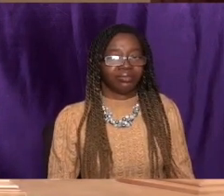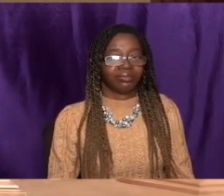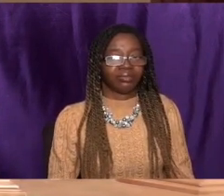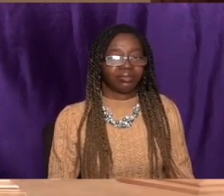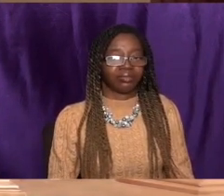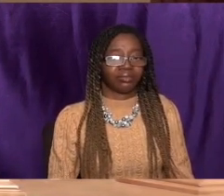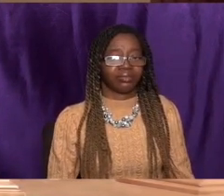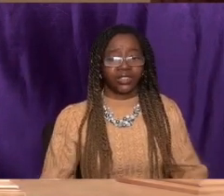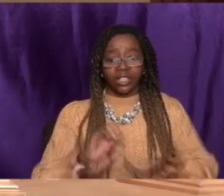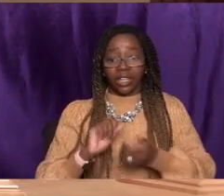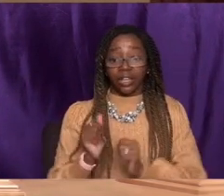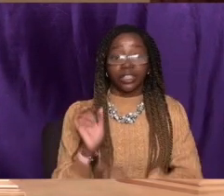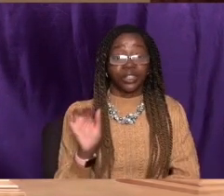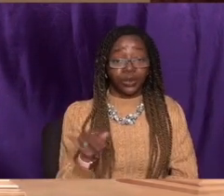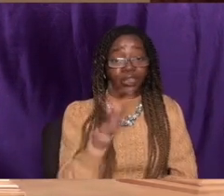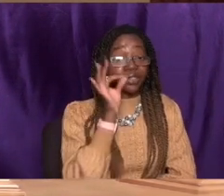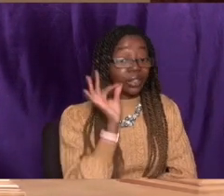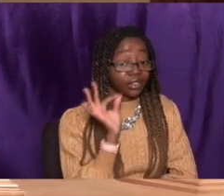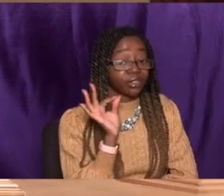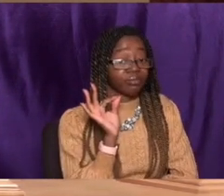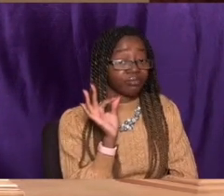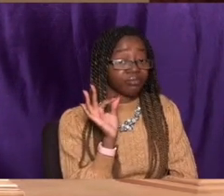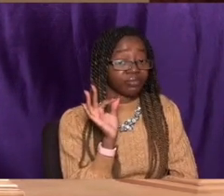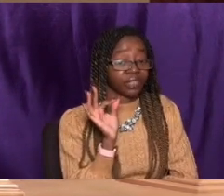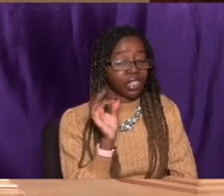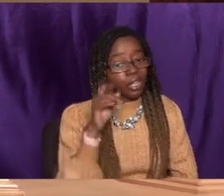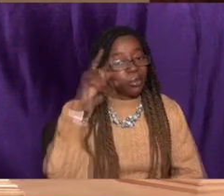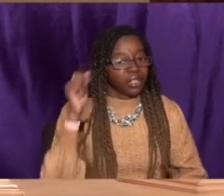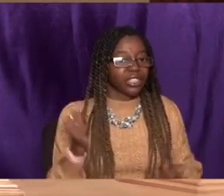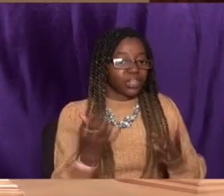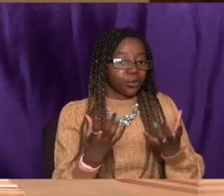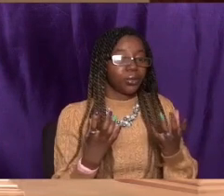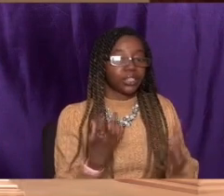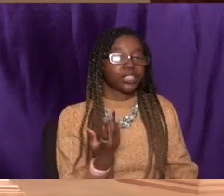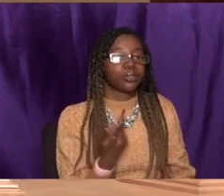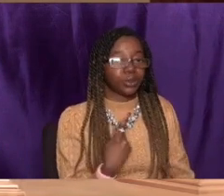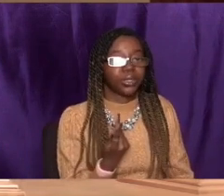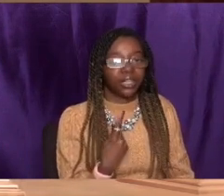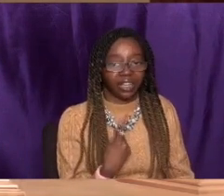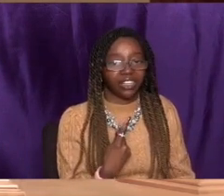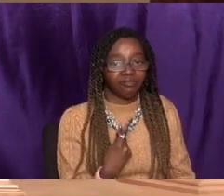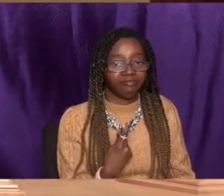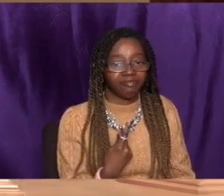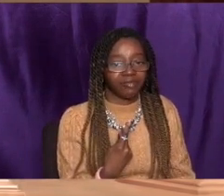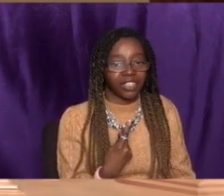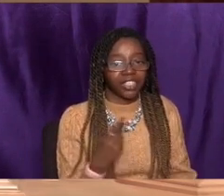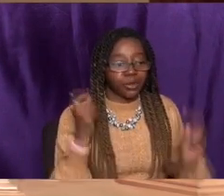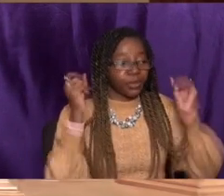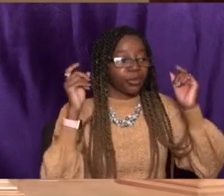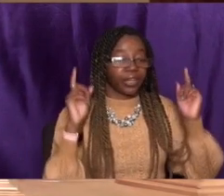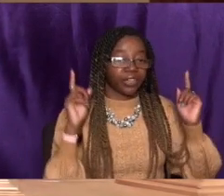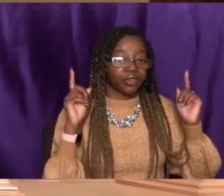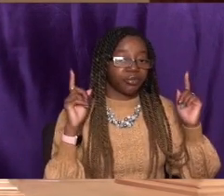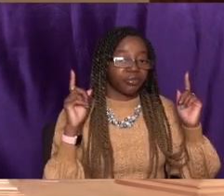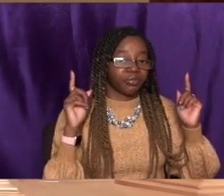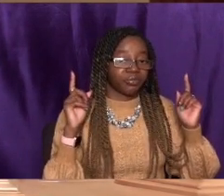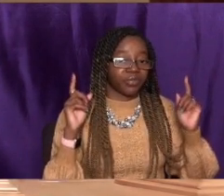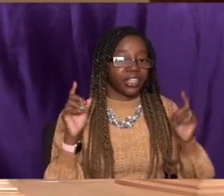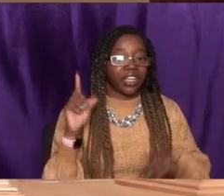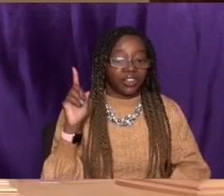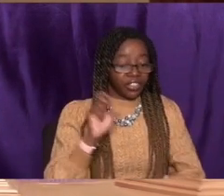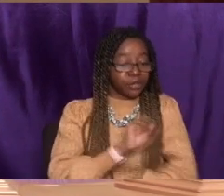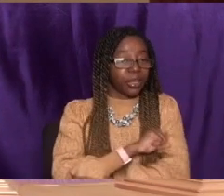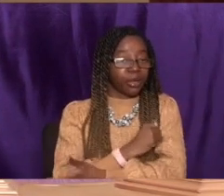Why does he do this, Felder? Because he wants you and me to be aware of his